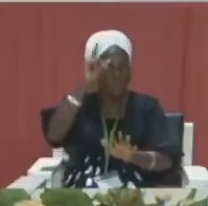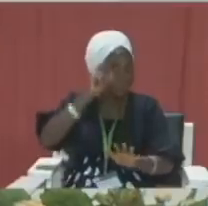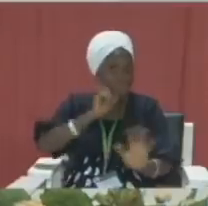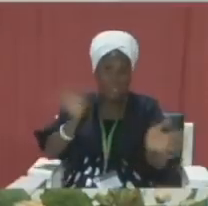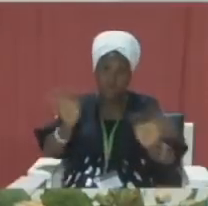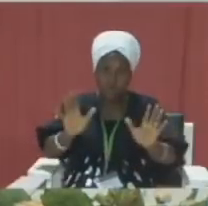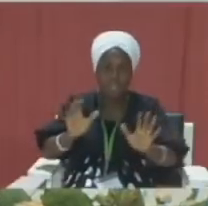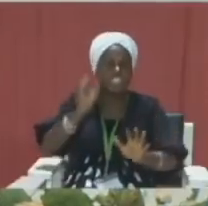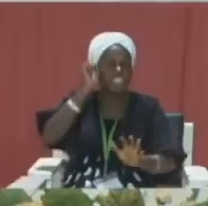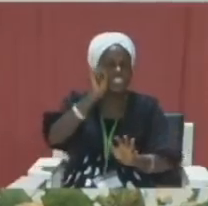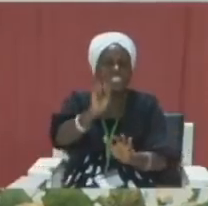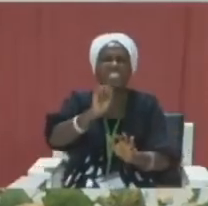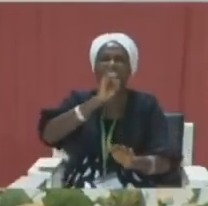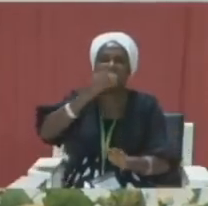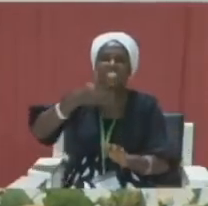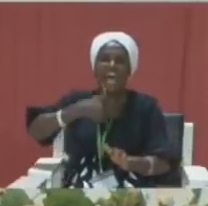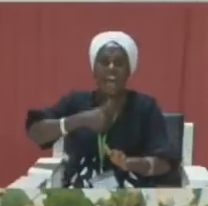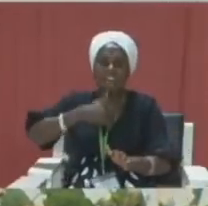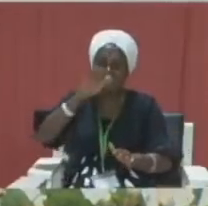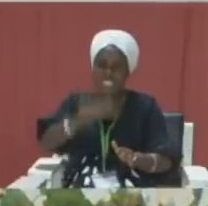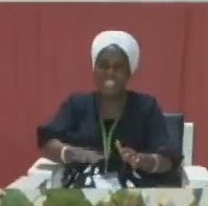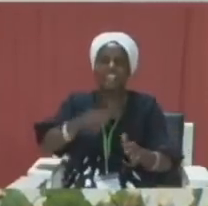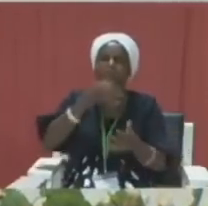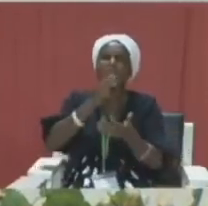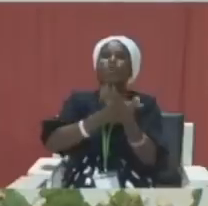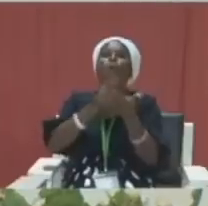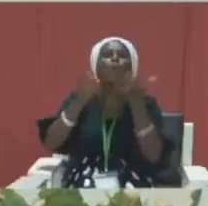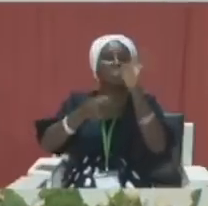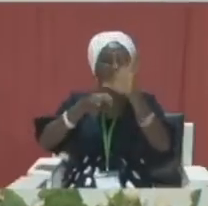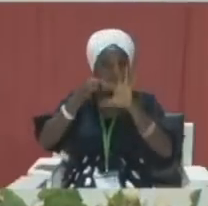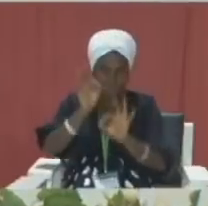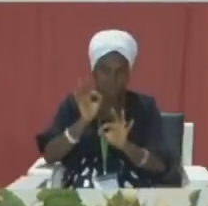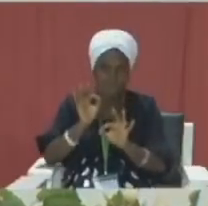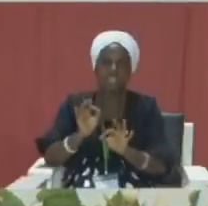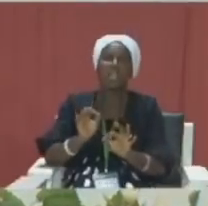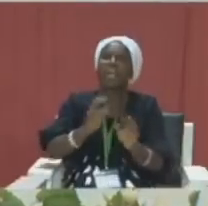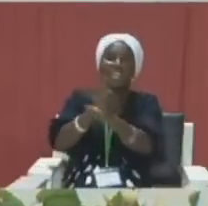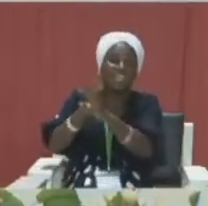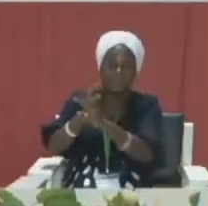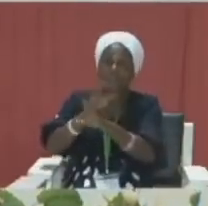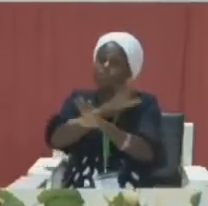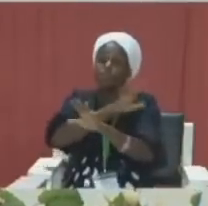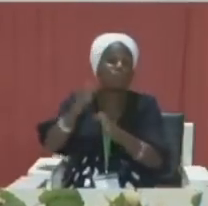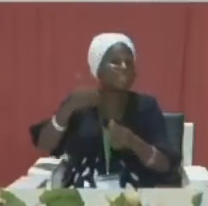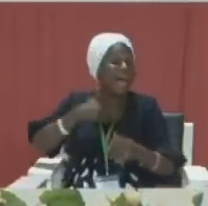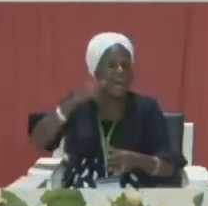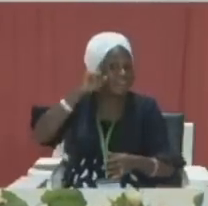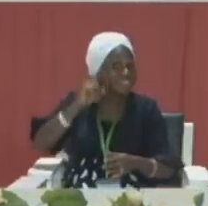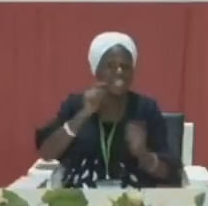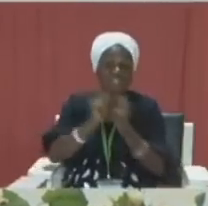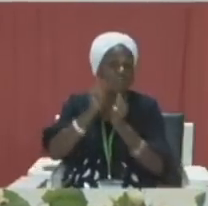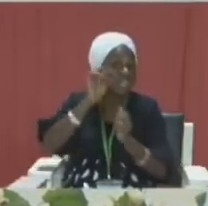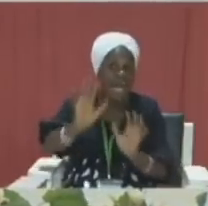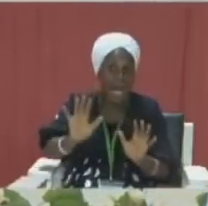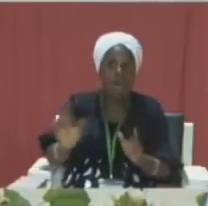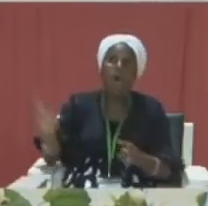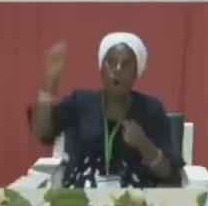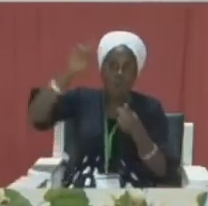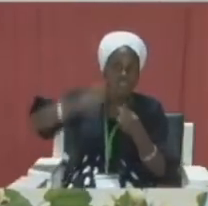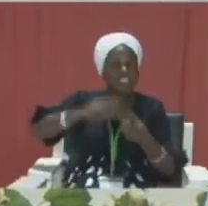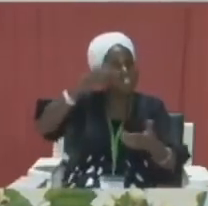Ghost. Take her in and protect her, and don't touch her until she has brought forth.